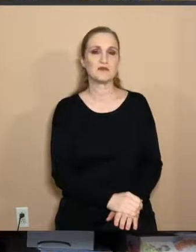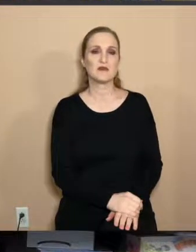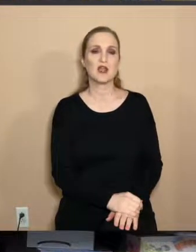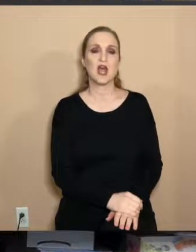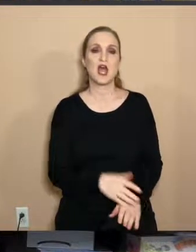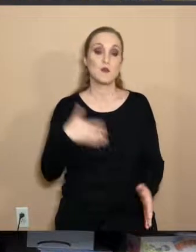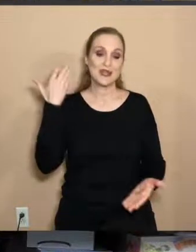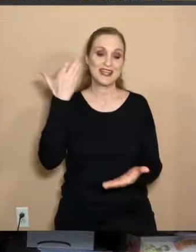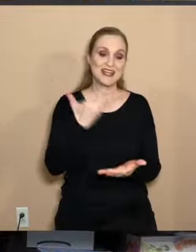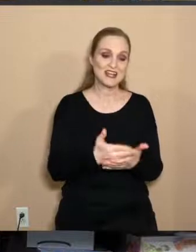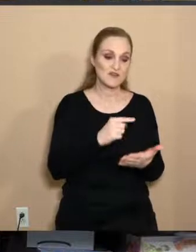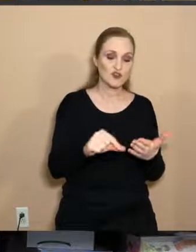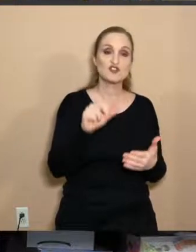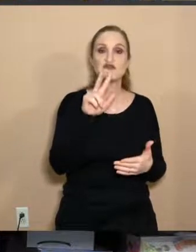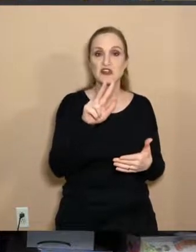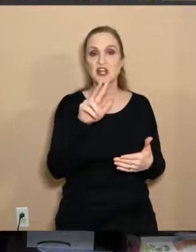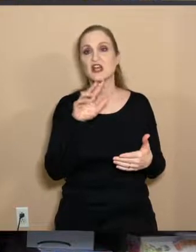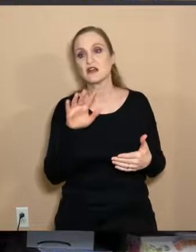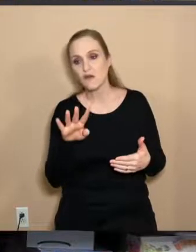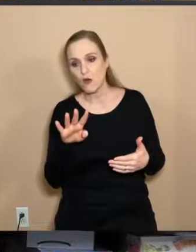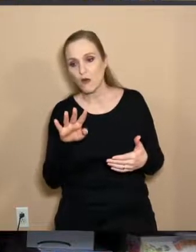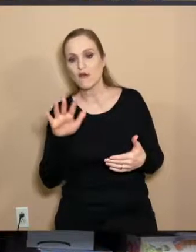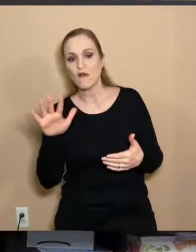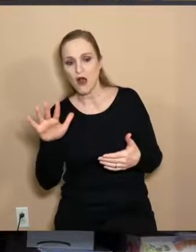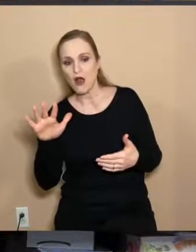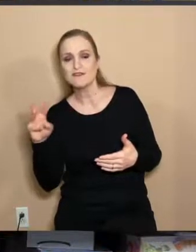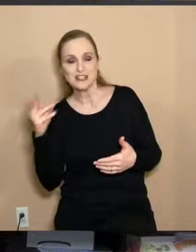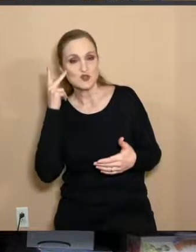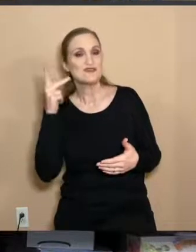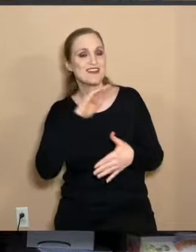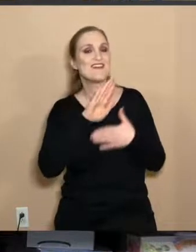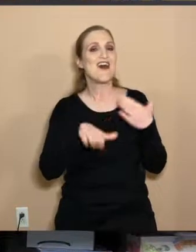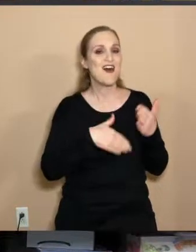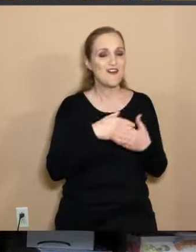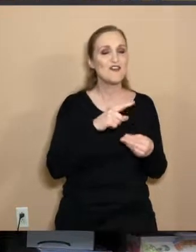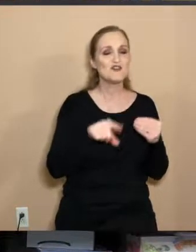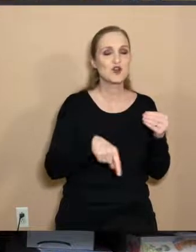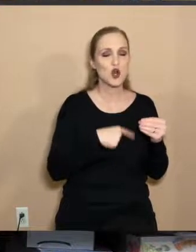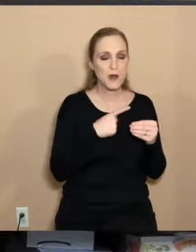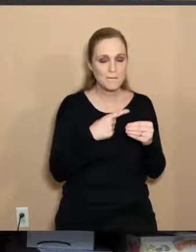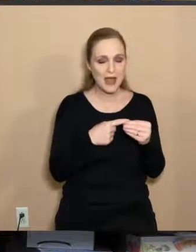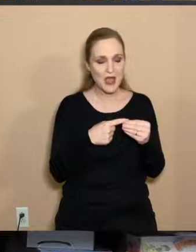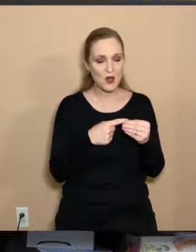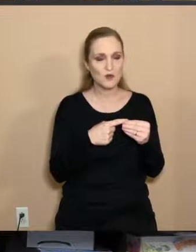to verses 3, 4, 5, 6, you're going to see that all of those deal with